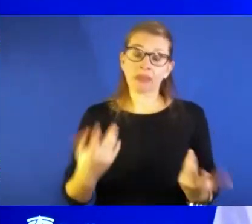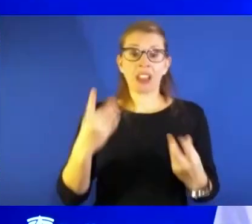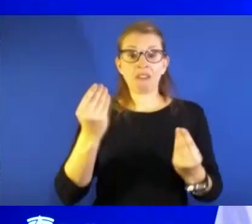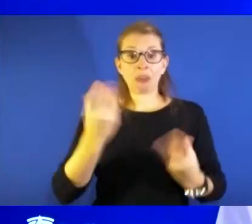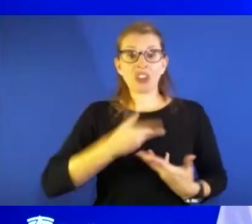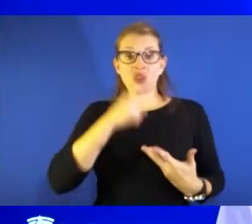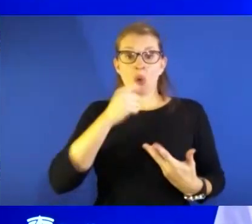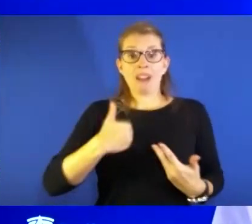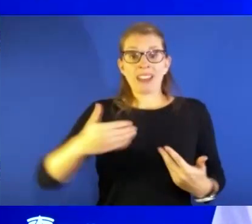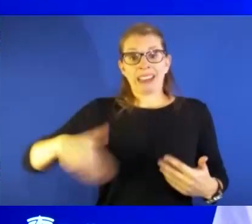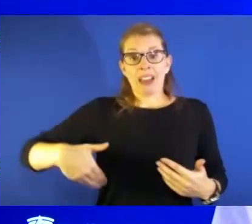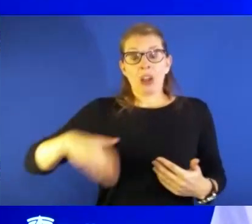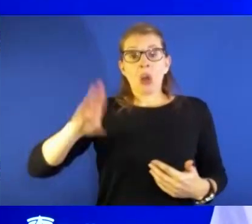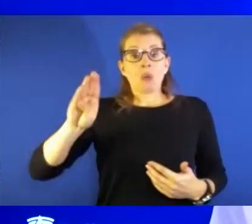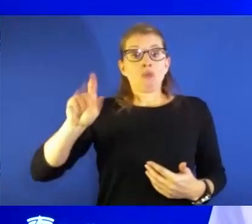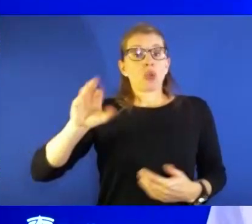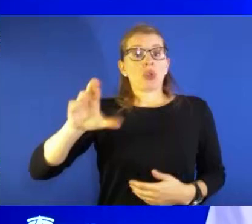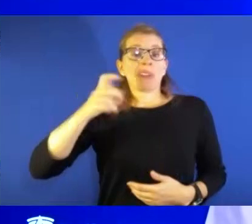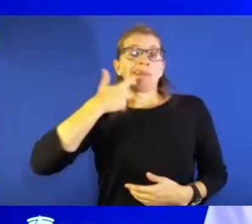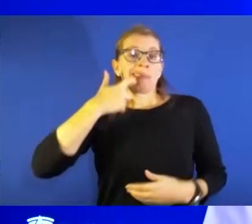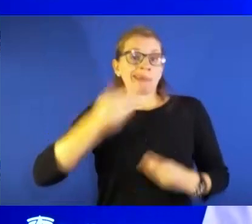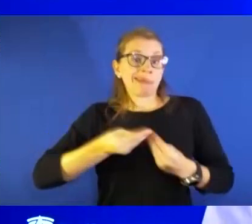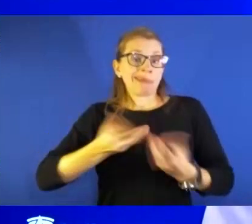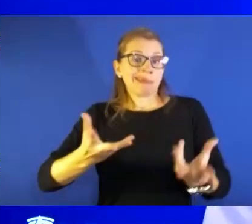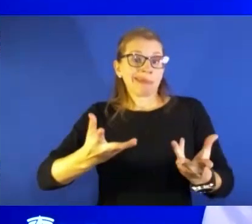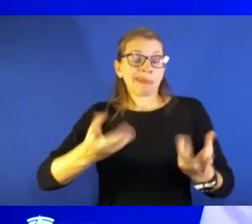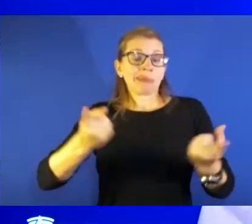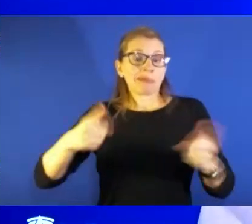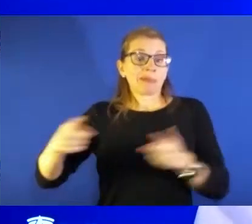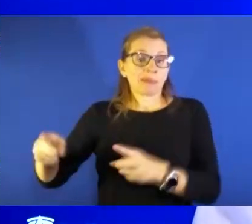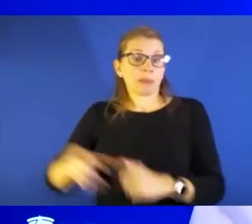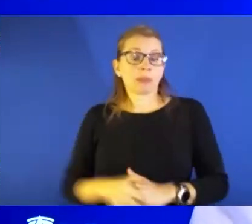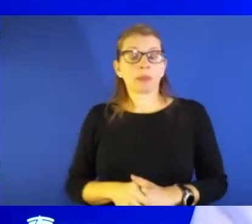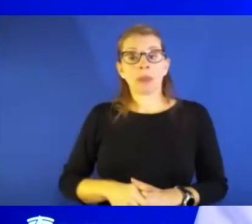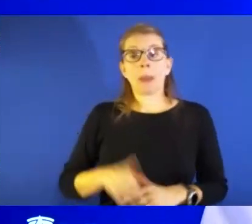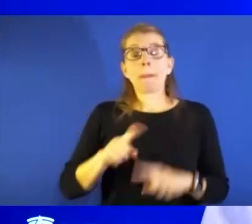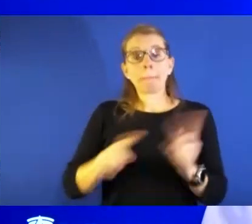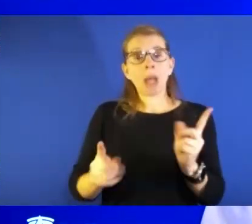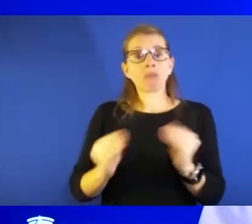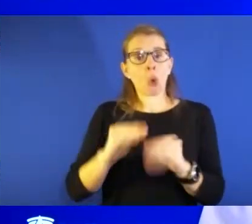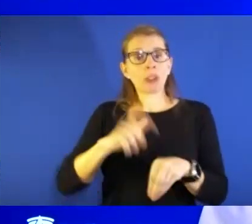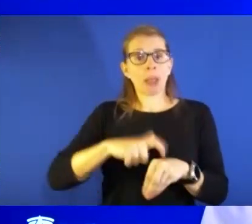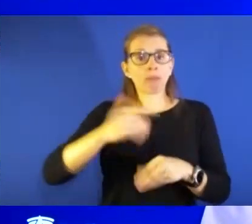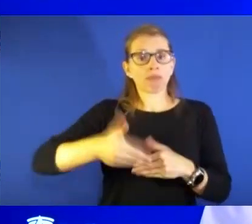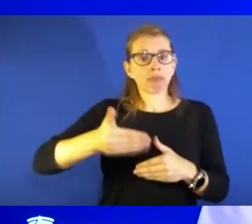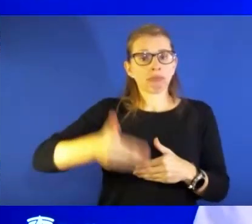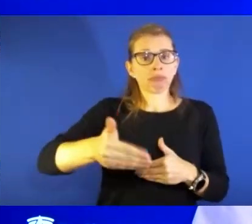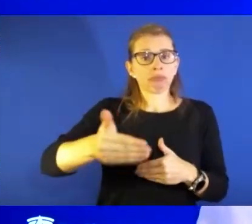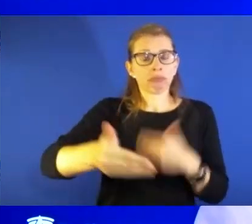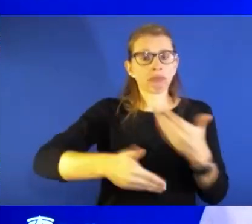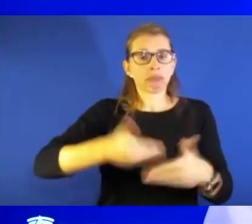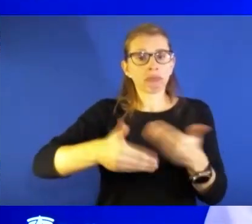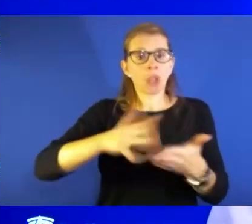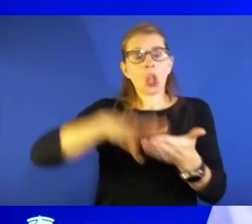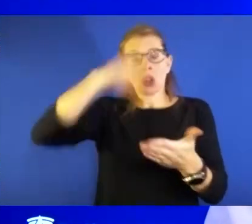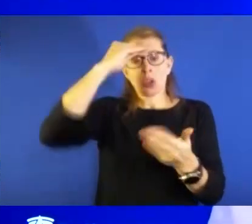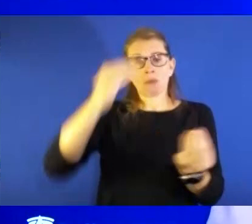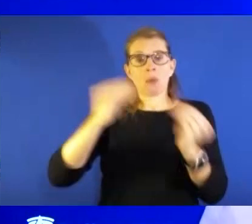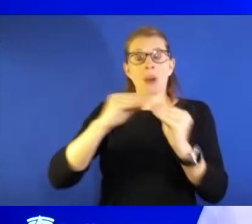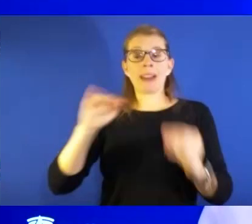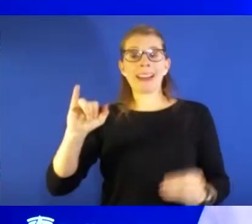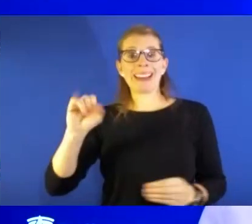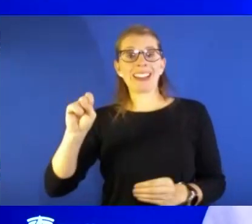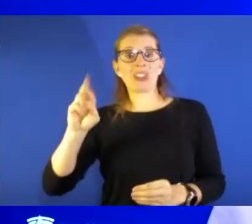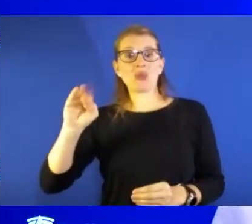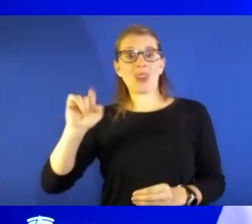really just rolled out. But certainly I believe as we get further, and we know really a lot of the Israeli data is ahead on